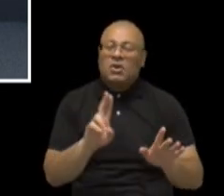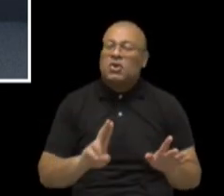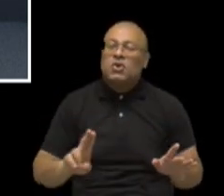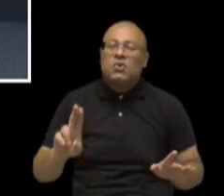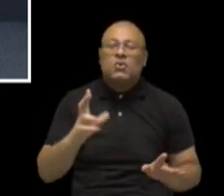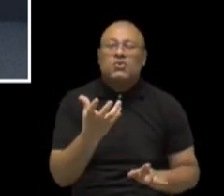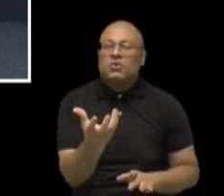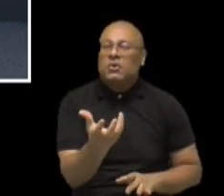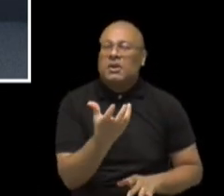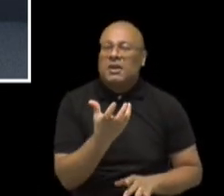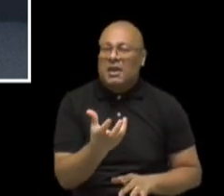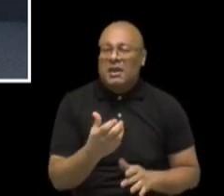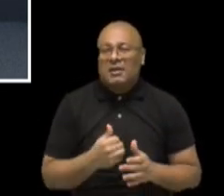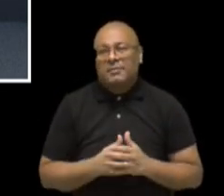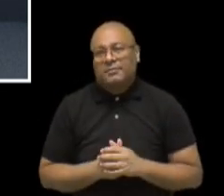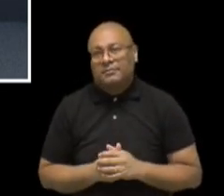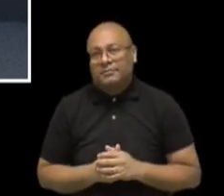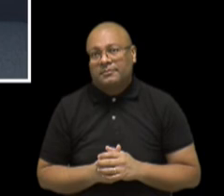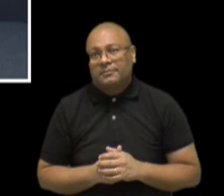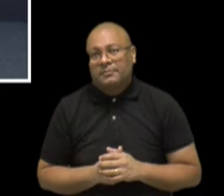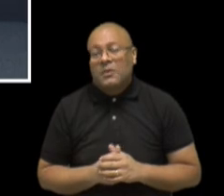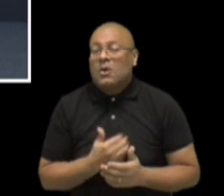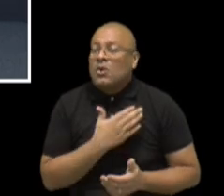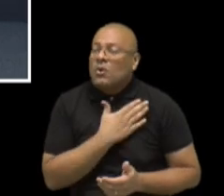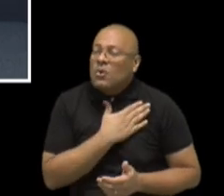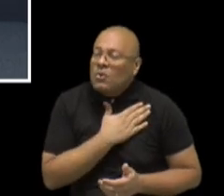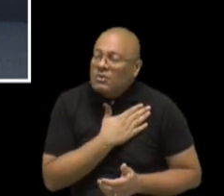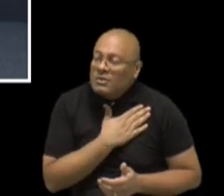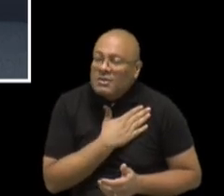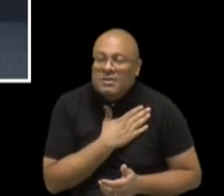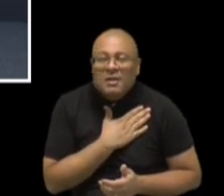seriously. And we like to call